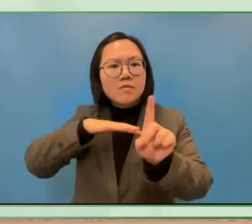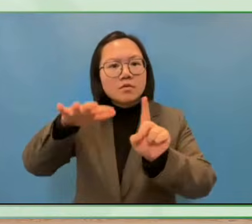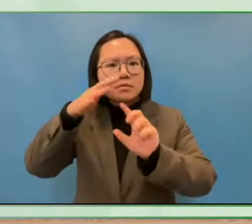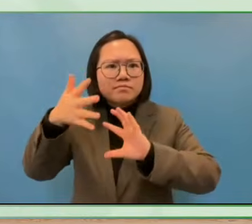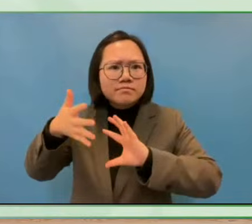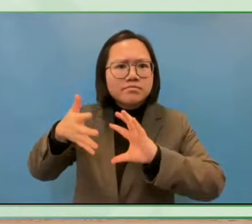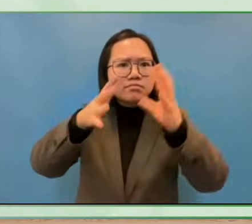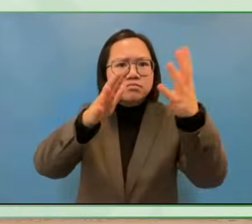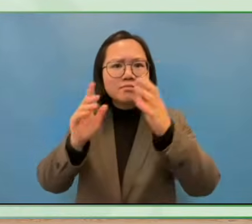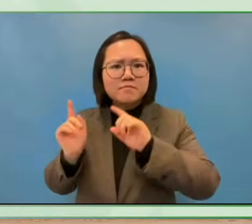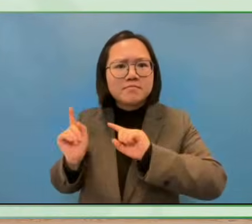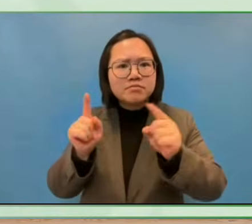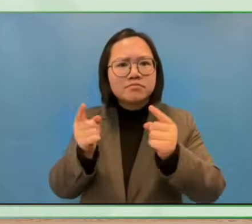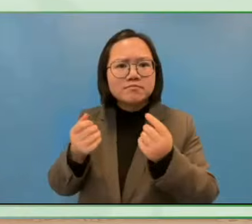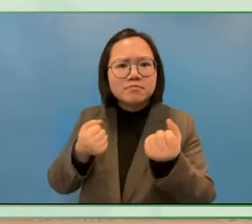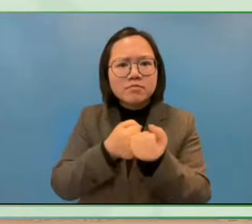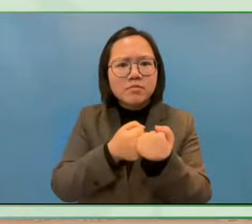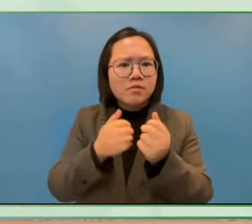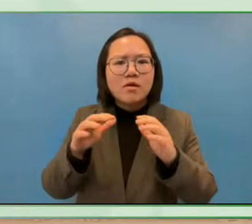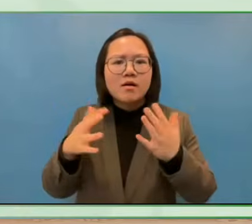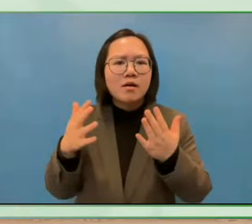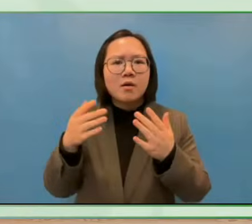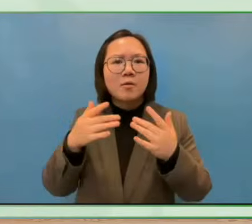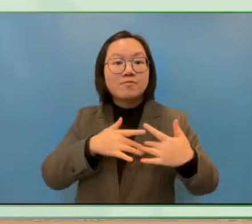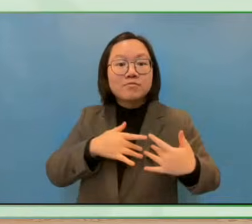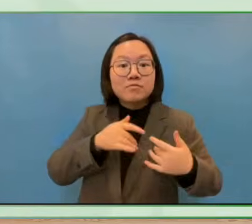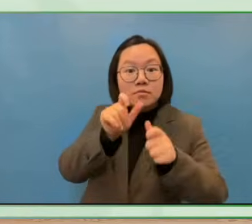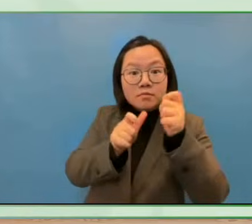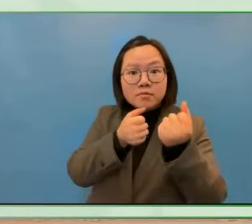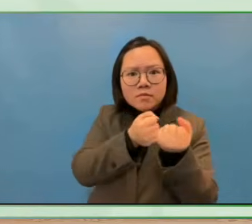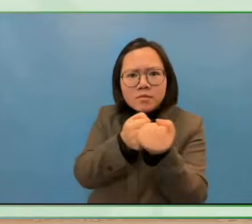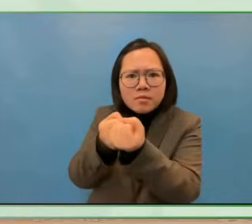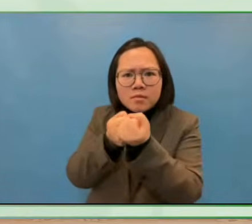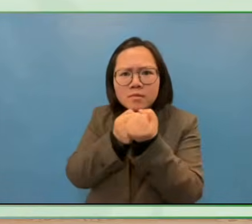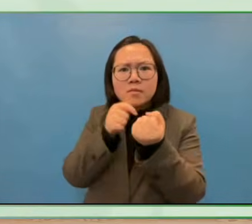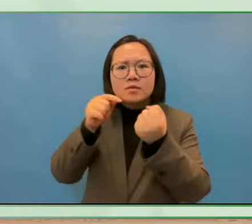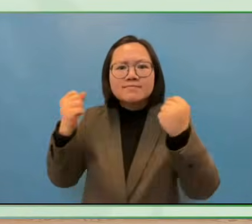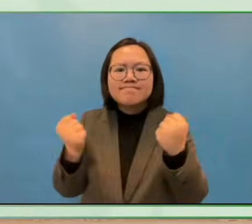by introducing yourself and why this is currently such an important topic for you.